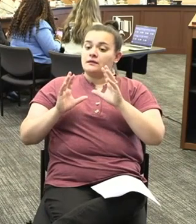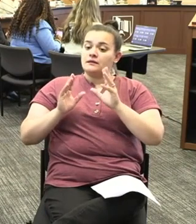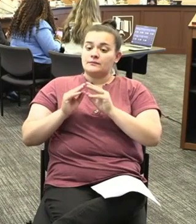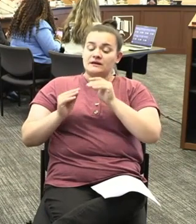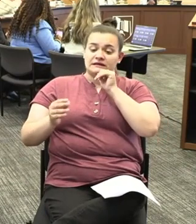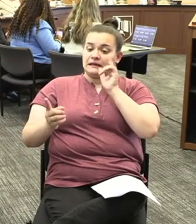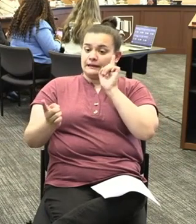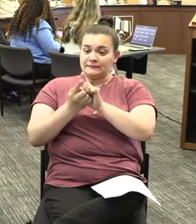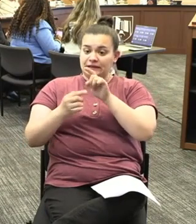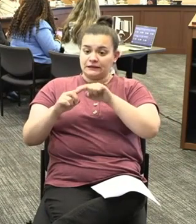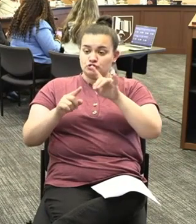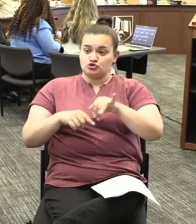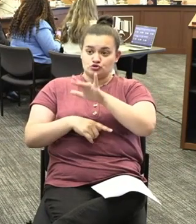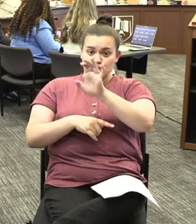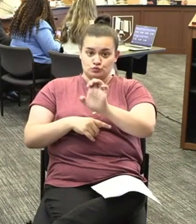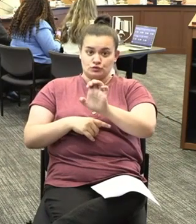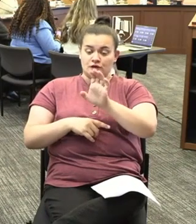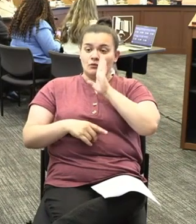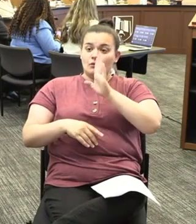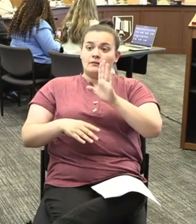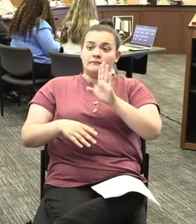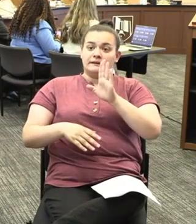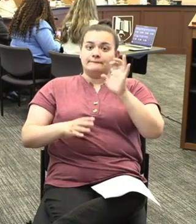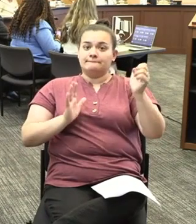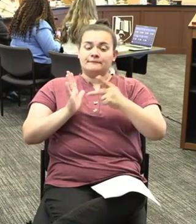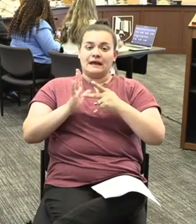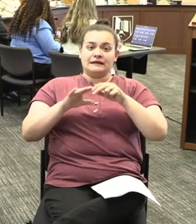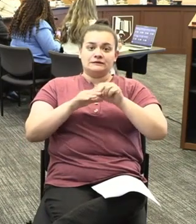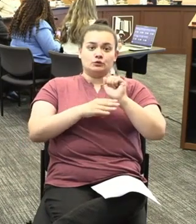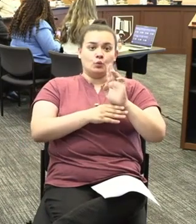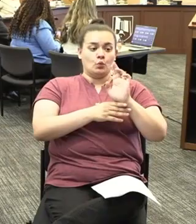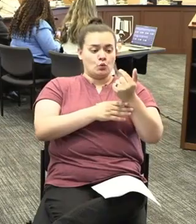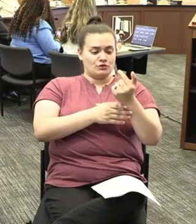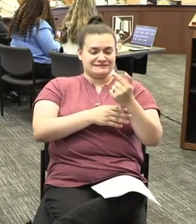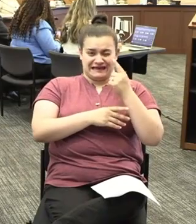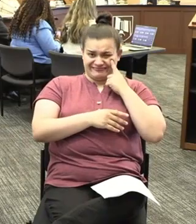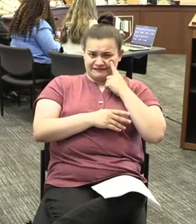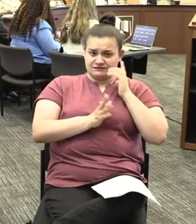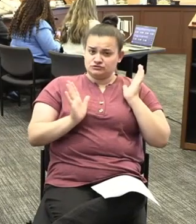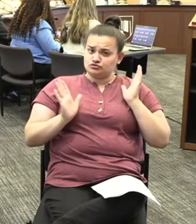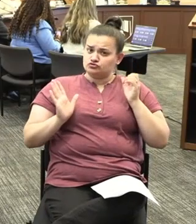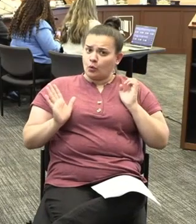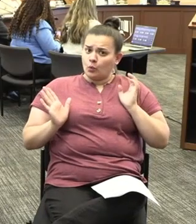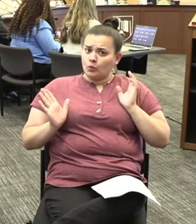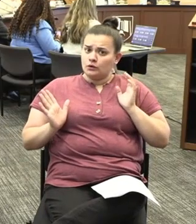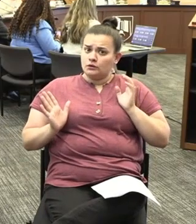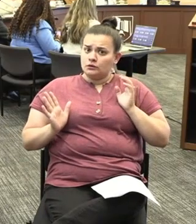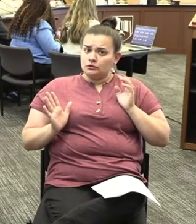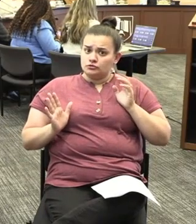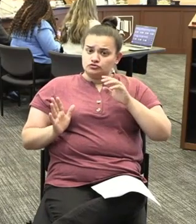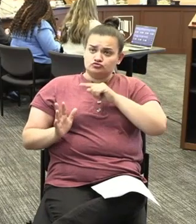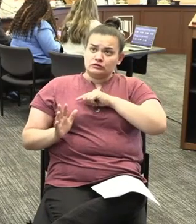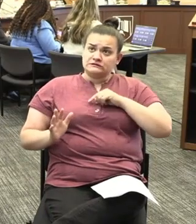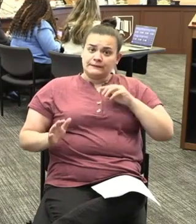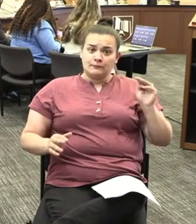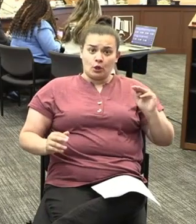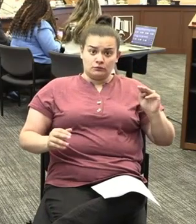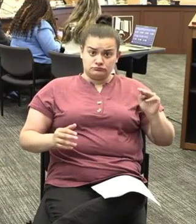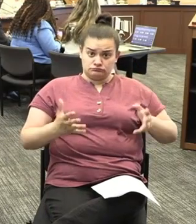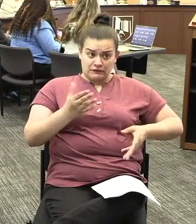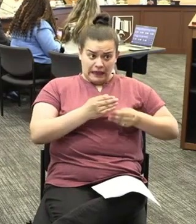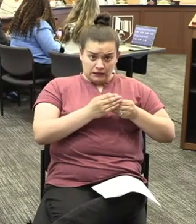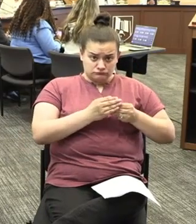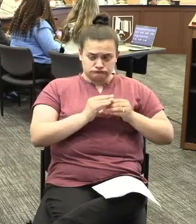meet in June. We'll be back at it in August, I believe. So Trustee McCollum, you have anything to add? No,